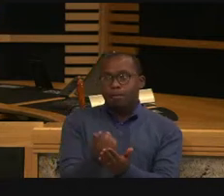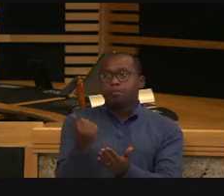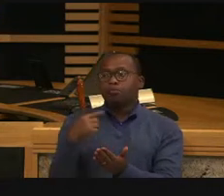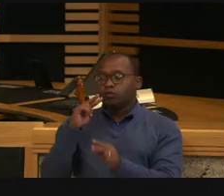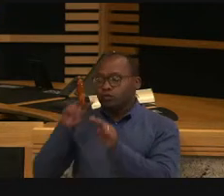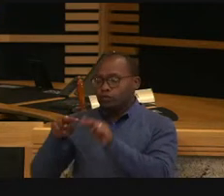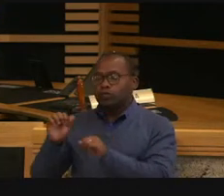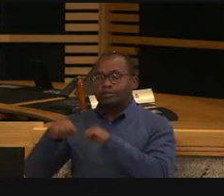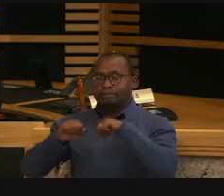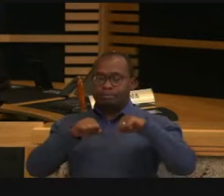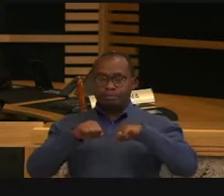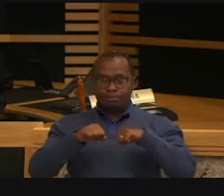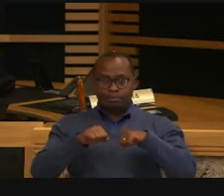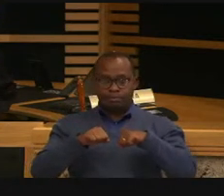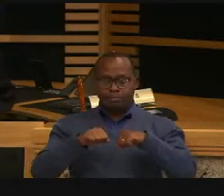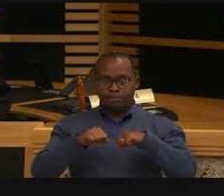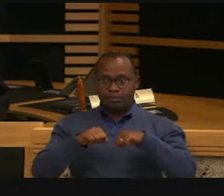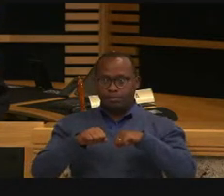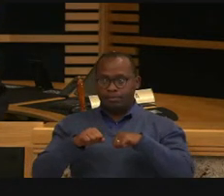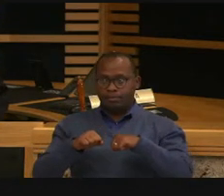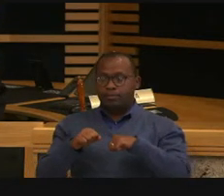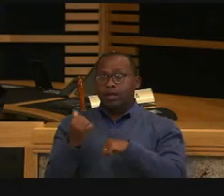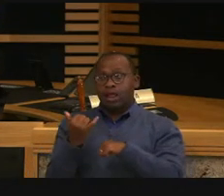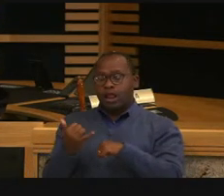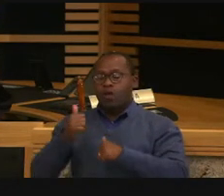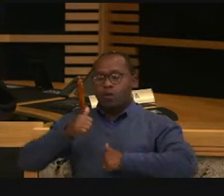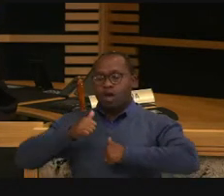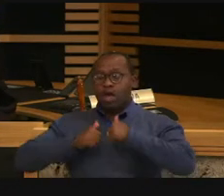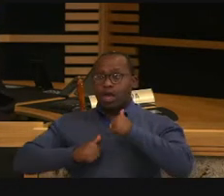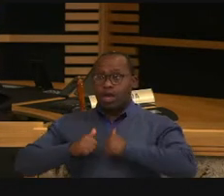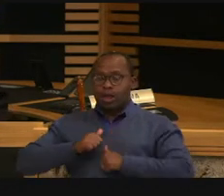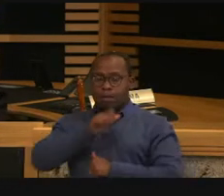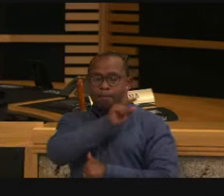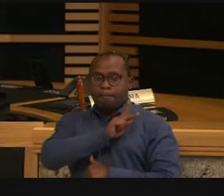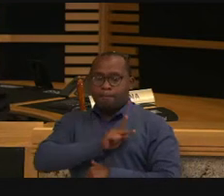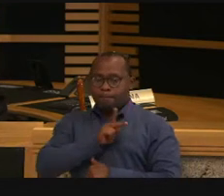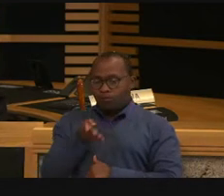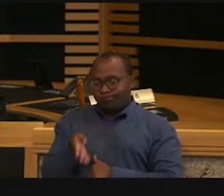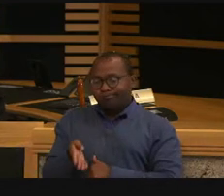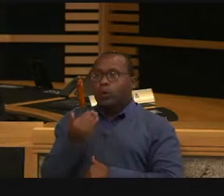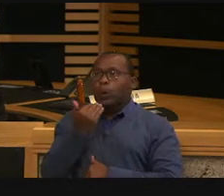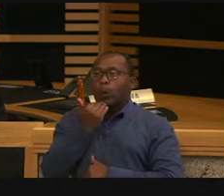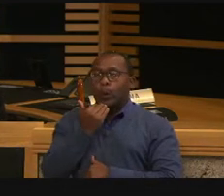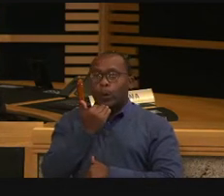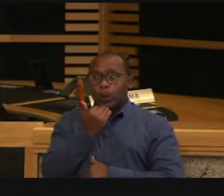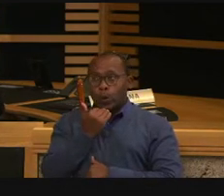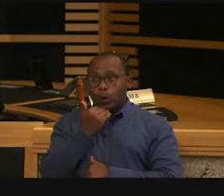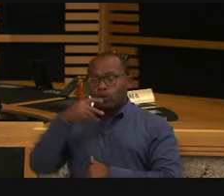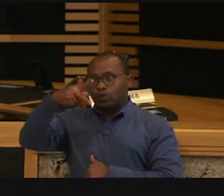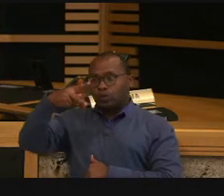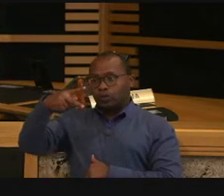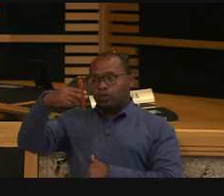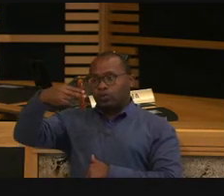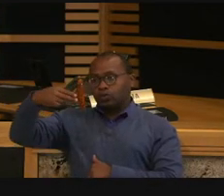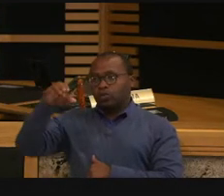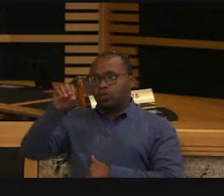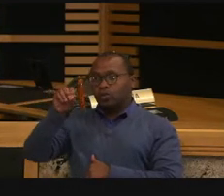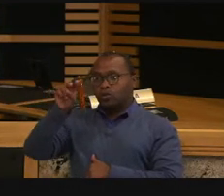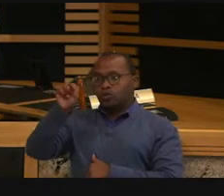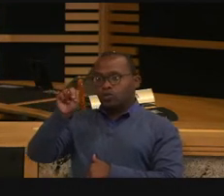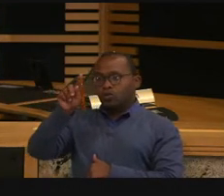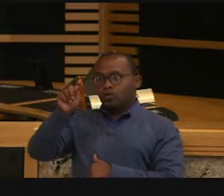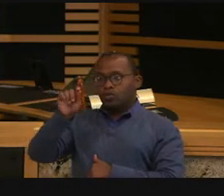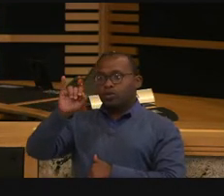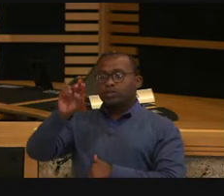statements. The acting premier for the day is Honorable Ponsiwe, who has been formally designated by